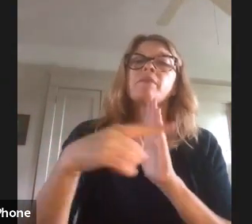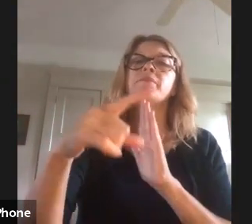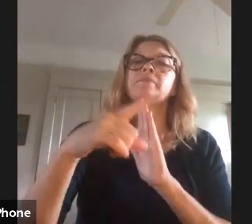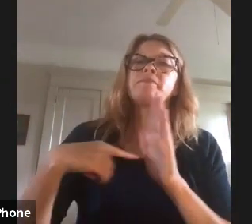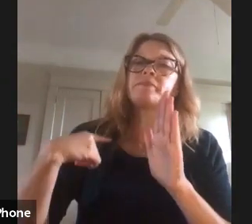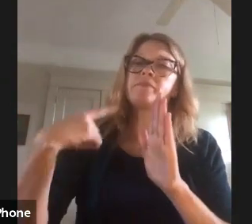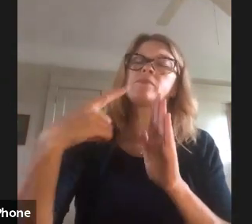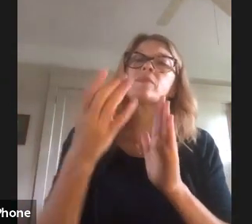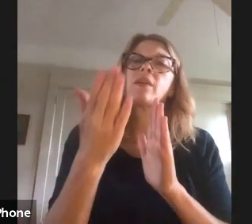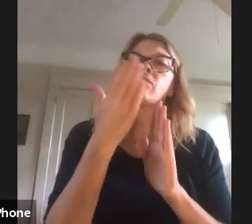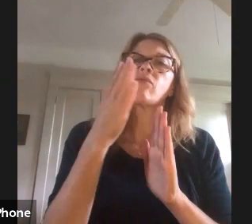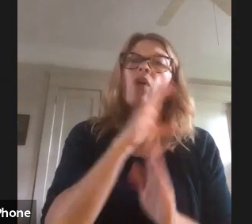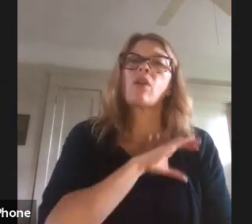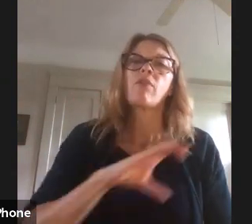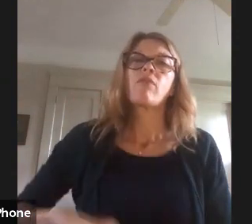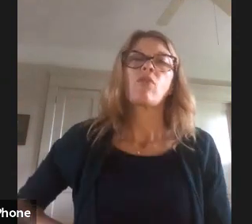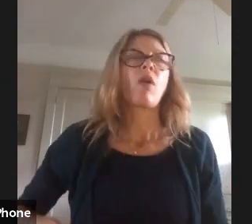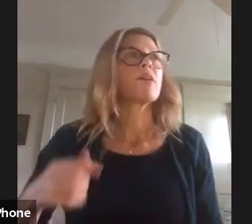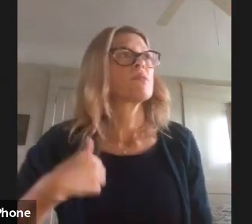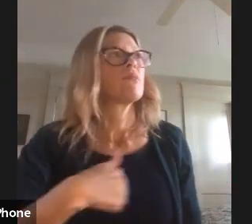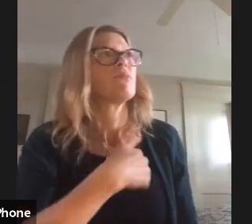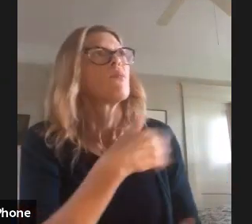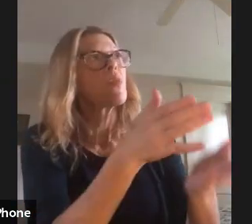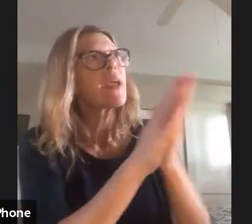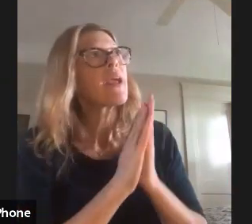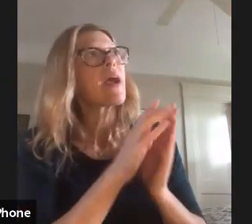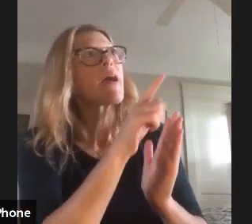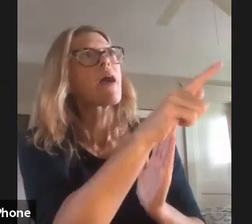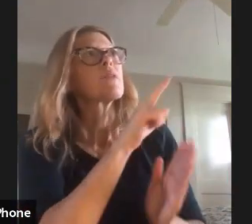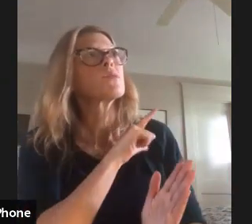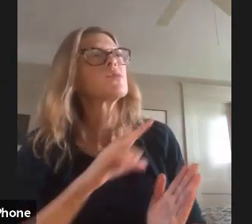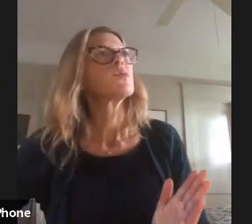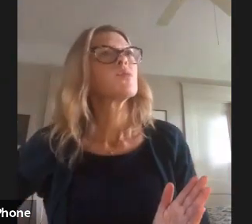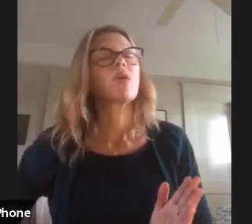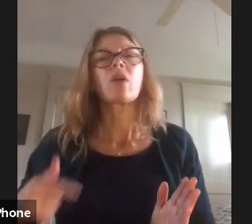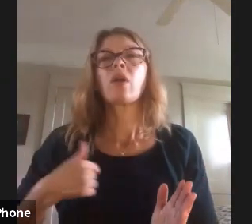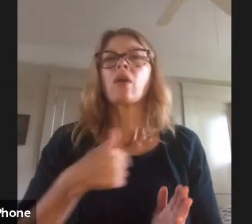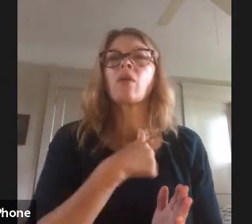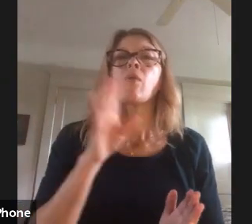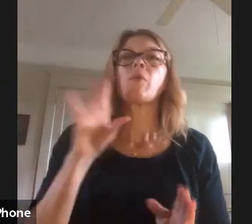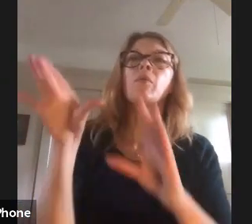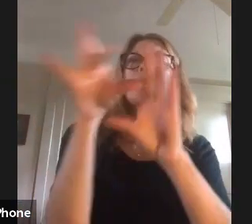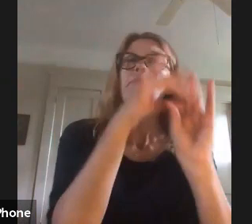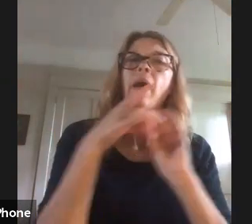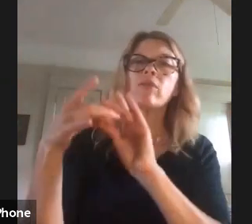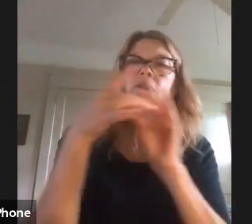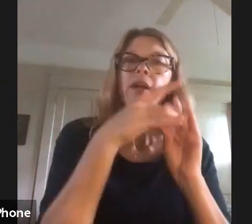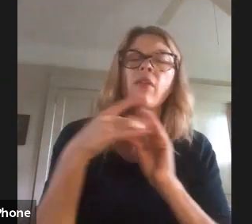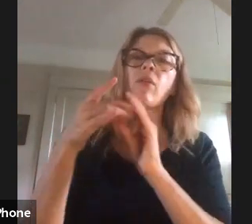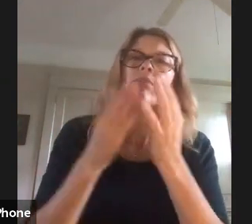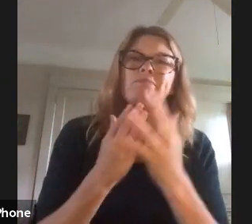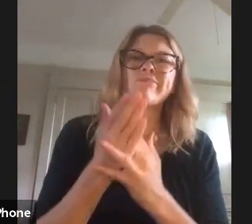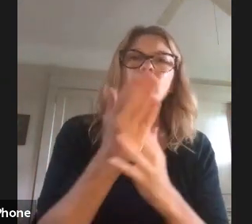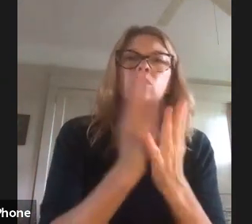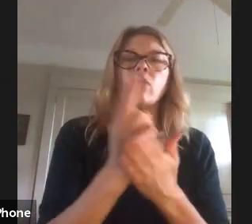Christ. We entreat you, O Lord, that we may be bound together by your Holy Spirit in